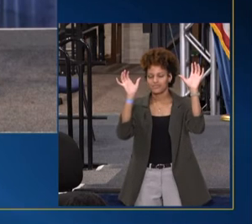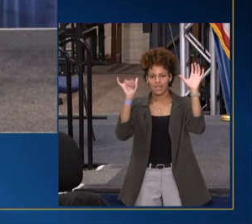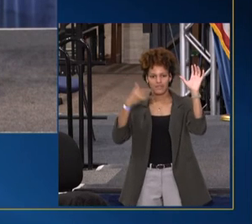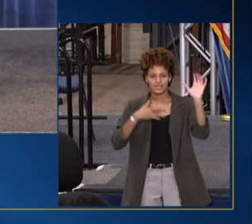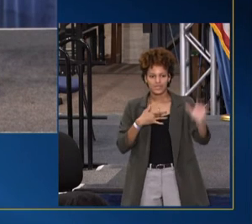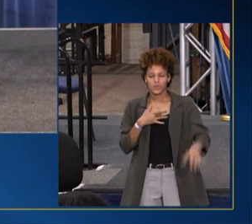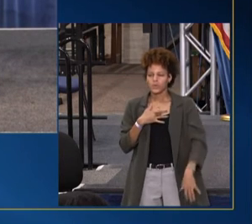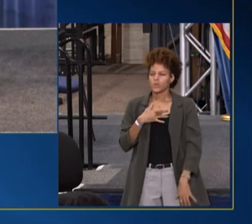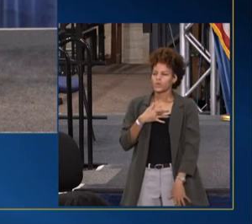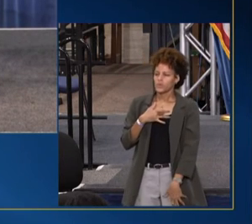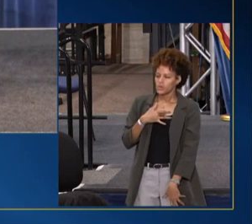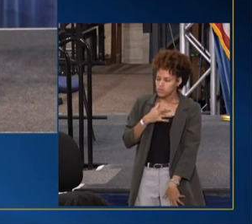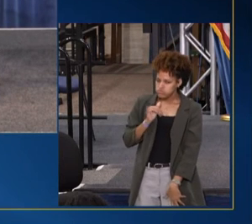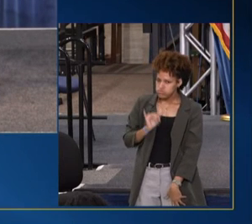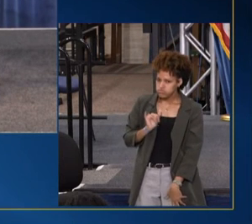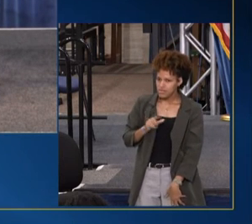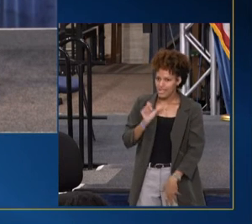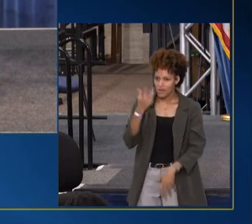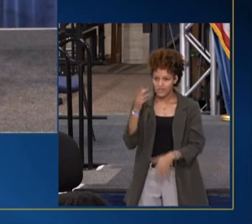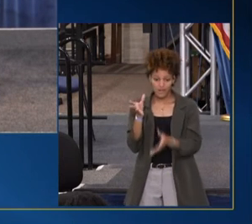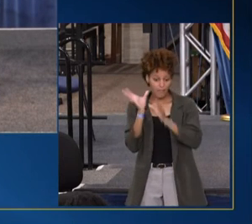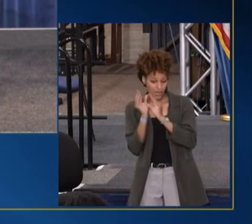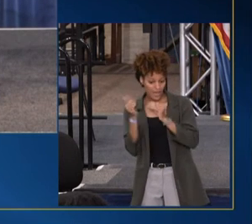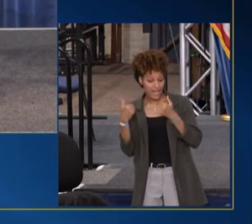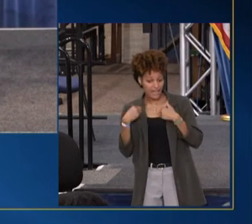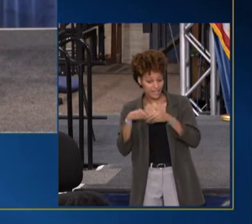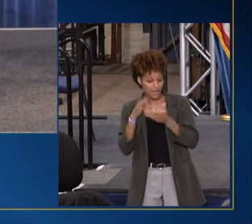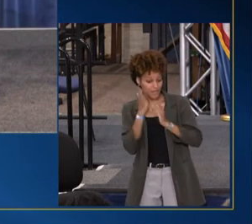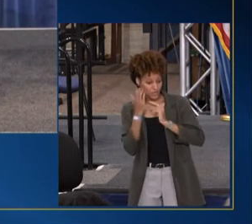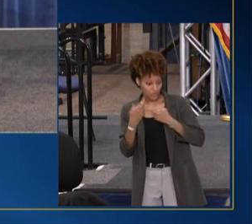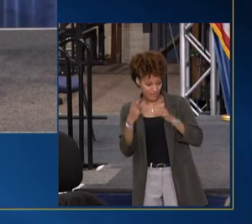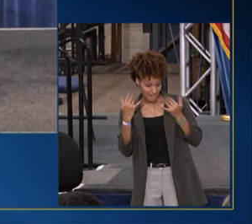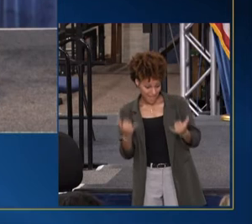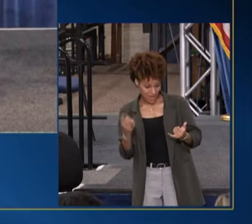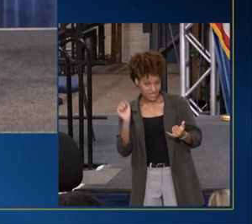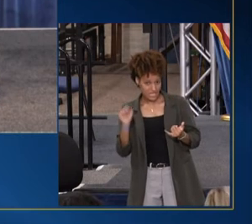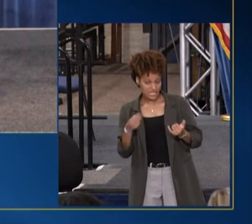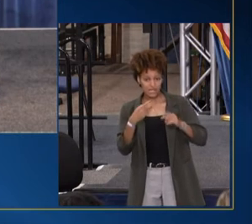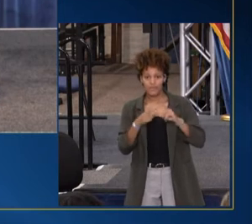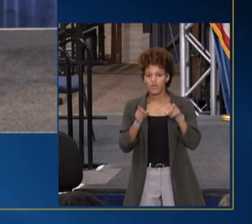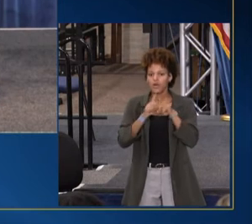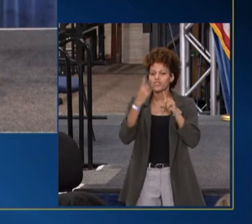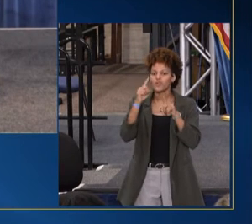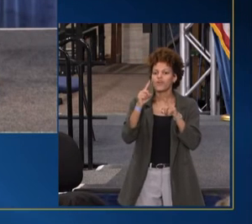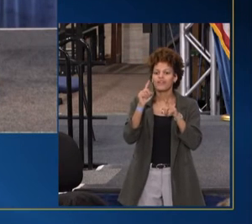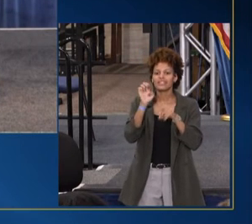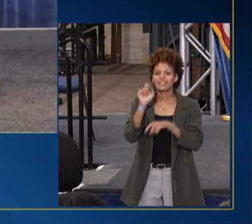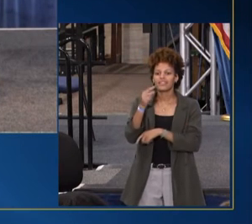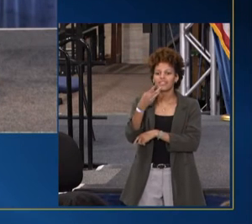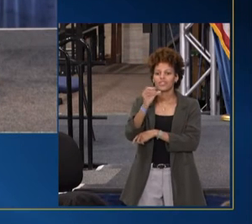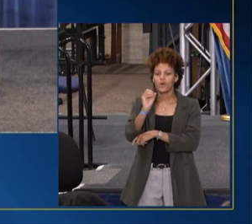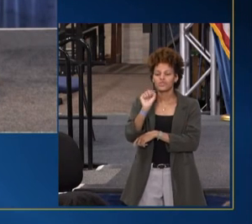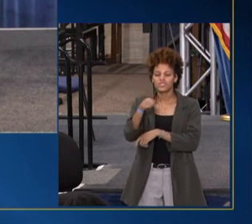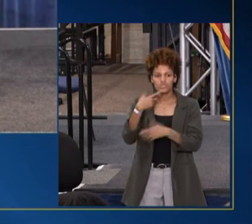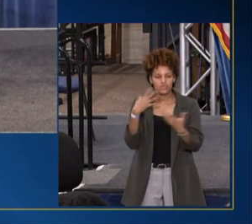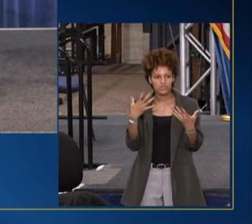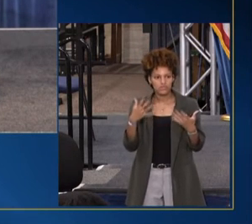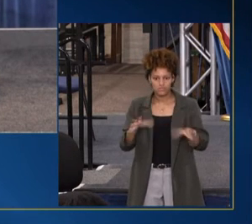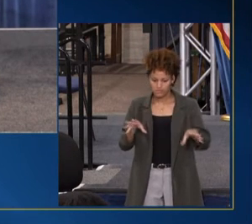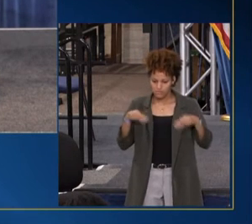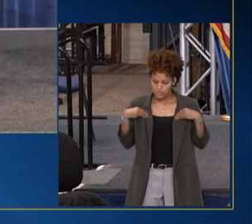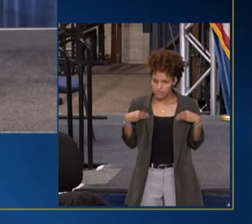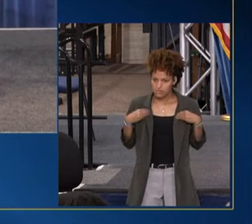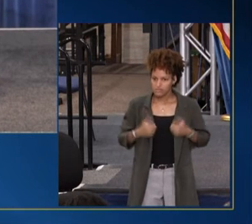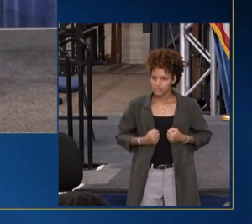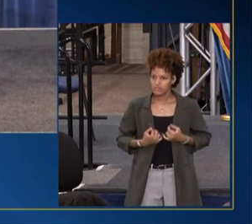just resonates with me, not only for a pillow that I now have in my bedroom, but but also for an ethos that we should take to life. The only thing